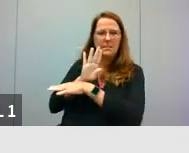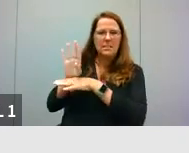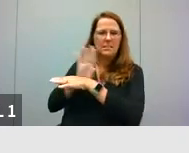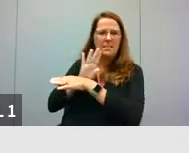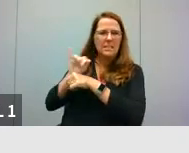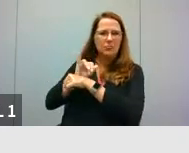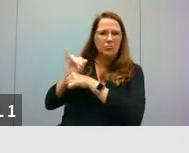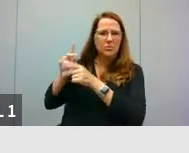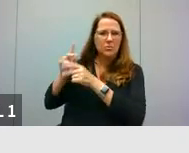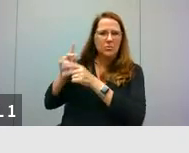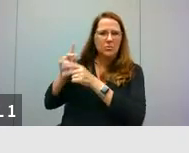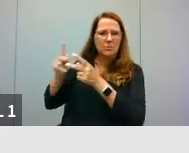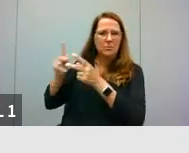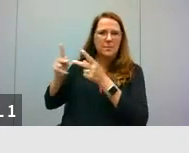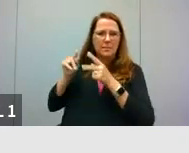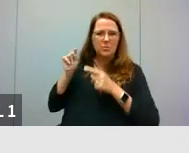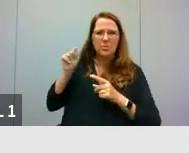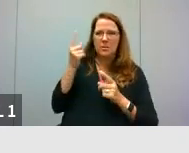is